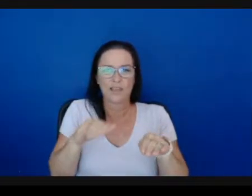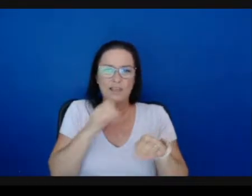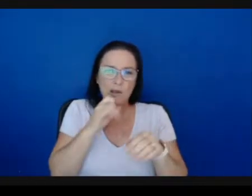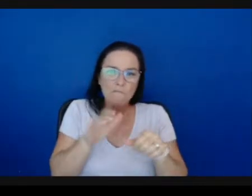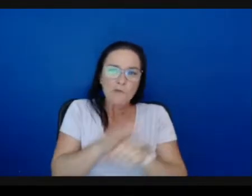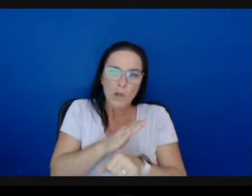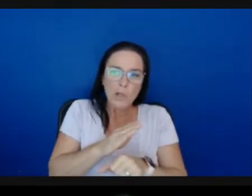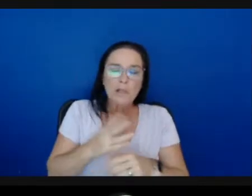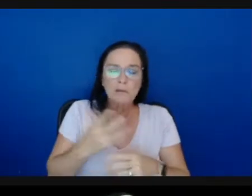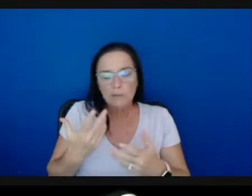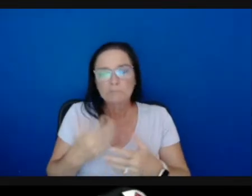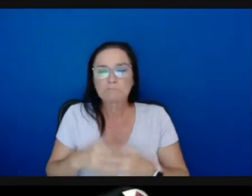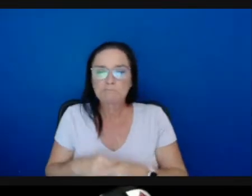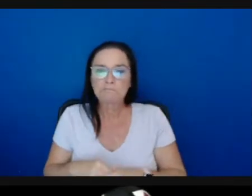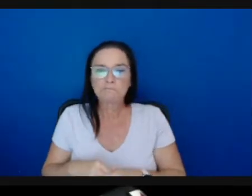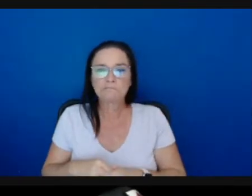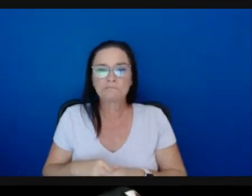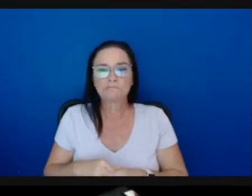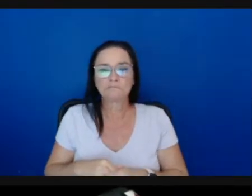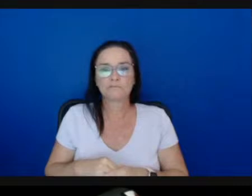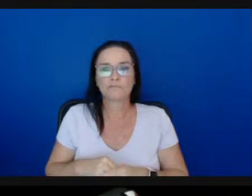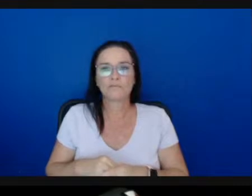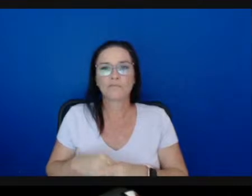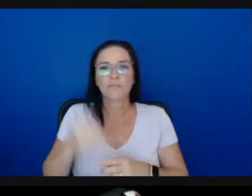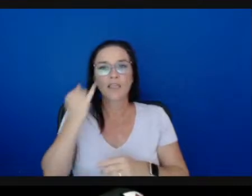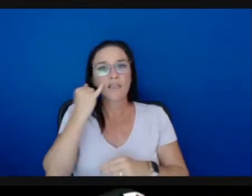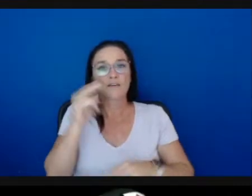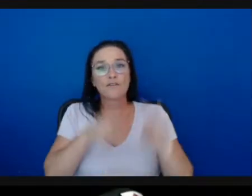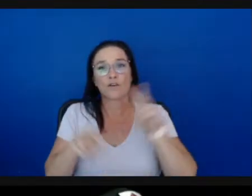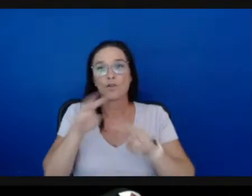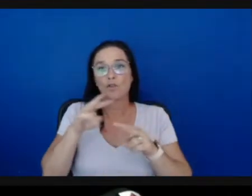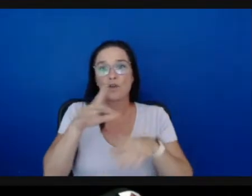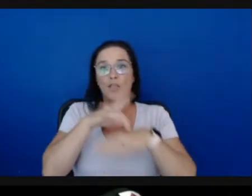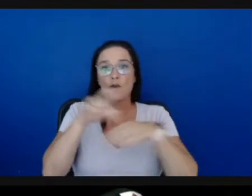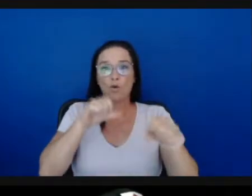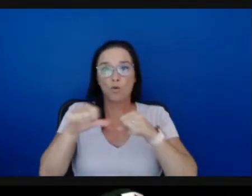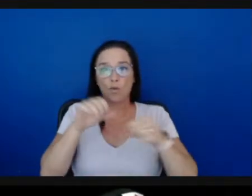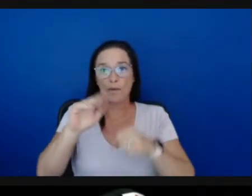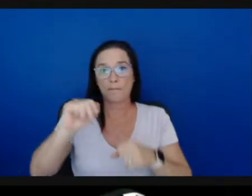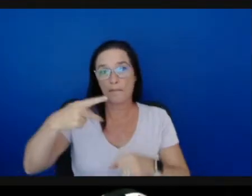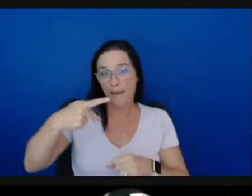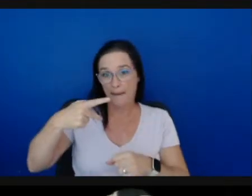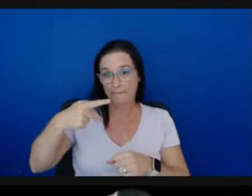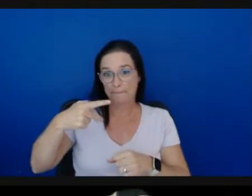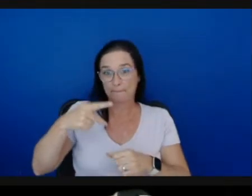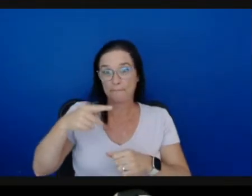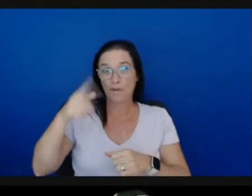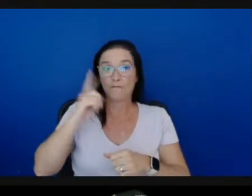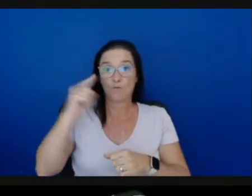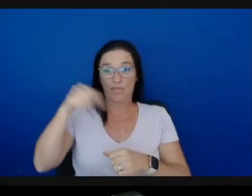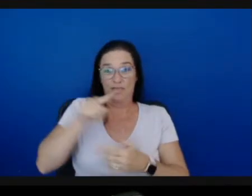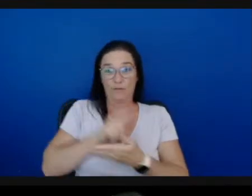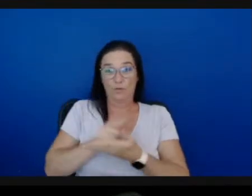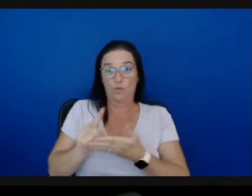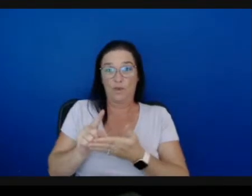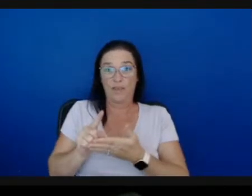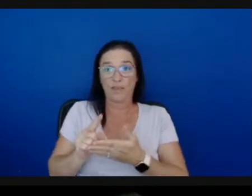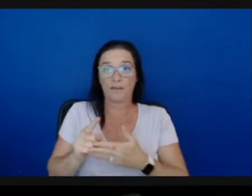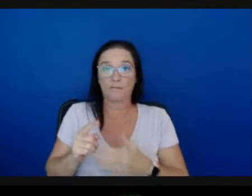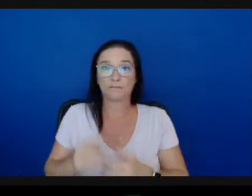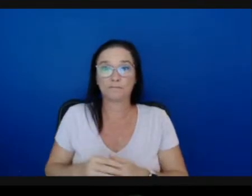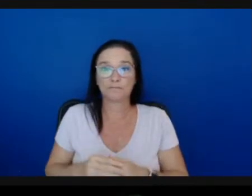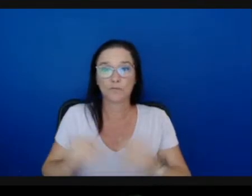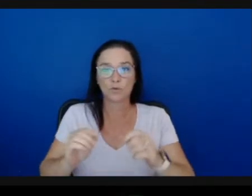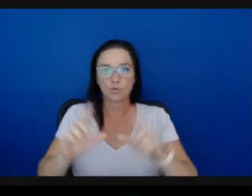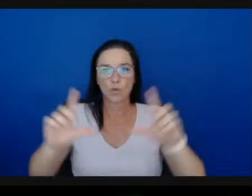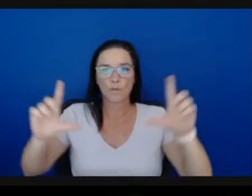quite. If you look at the earthquake map this week, here it is, our activity. I'll zoom it in. This